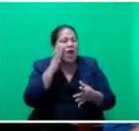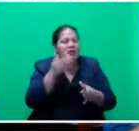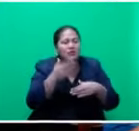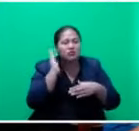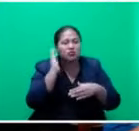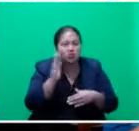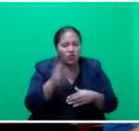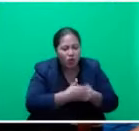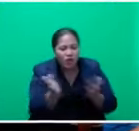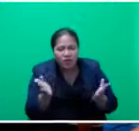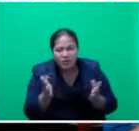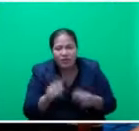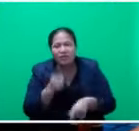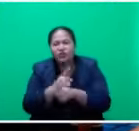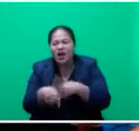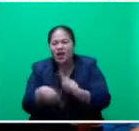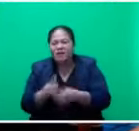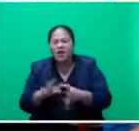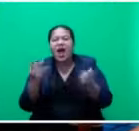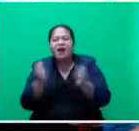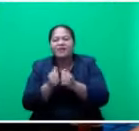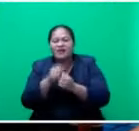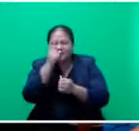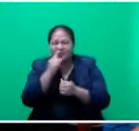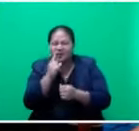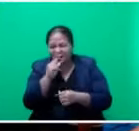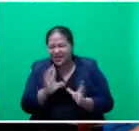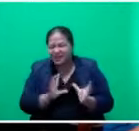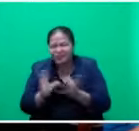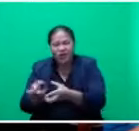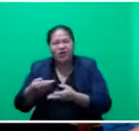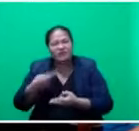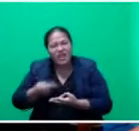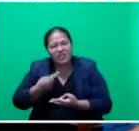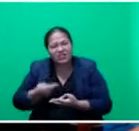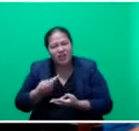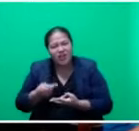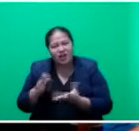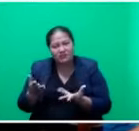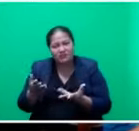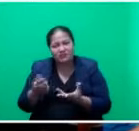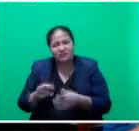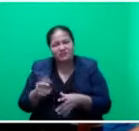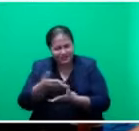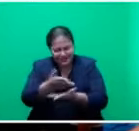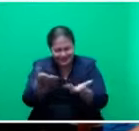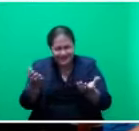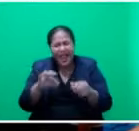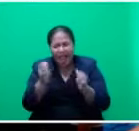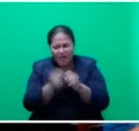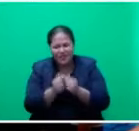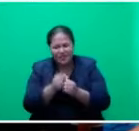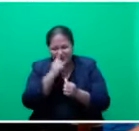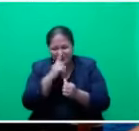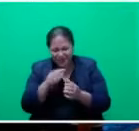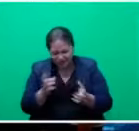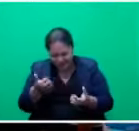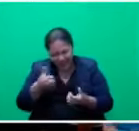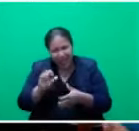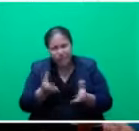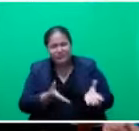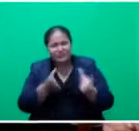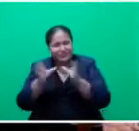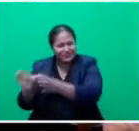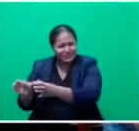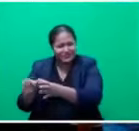in cafes and restaurants. It says market must be well ventilated. This, Mr. Speaker,